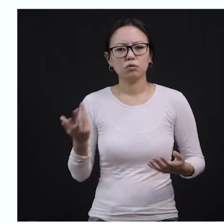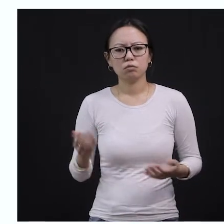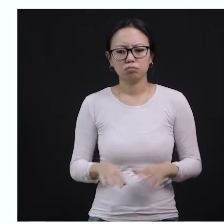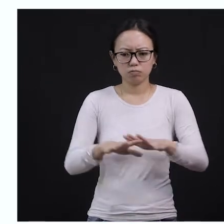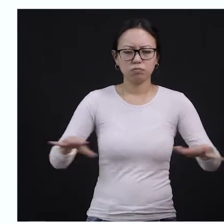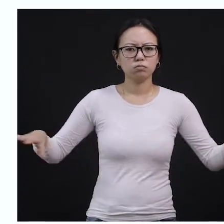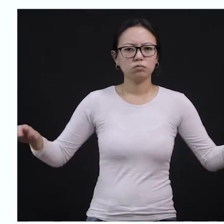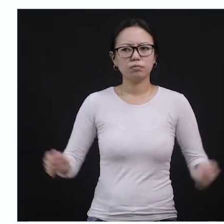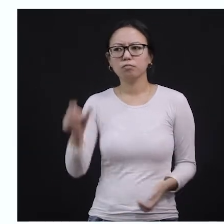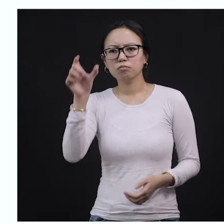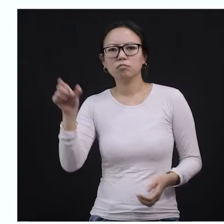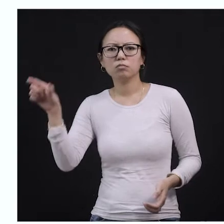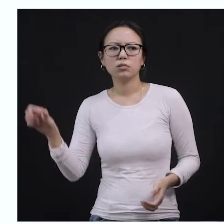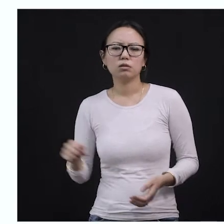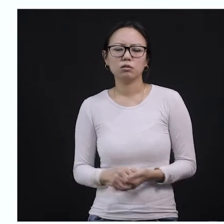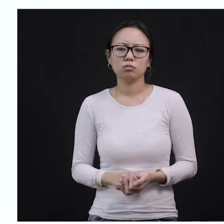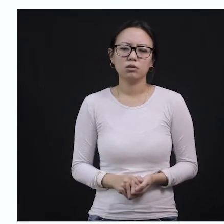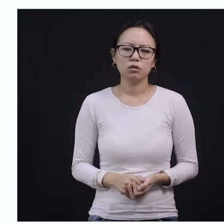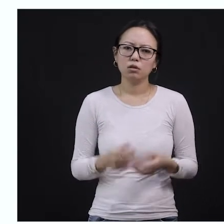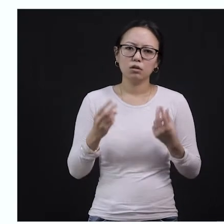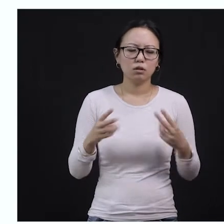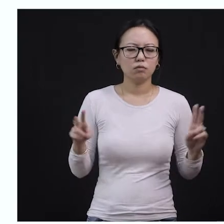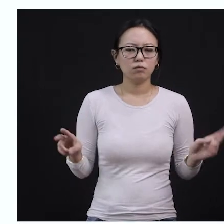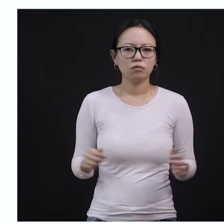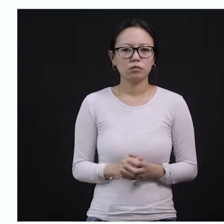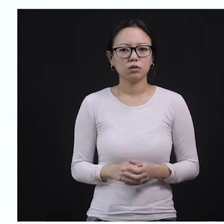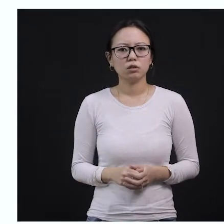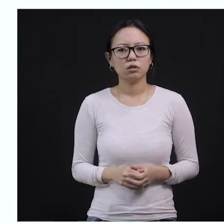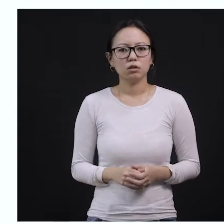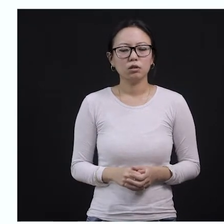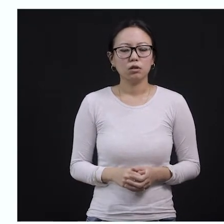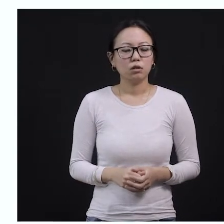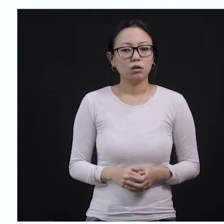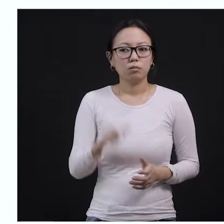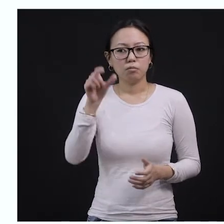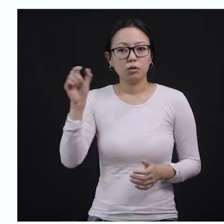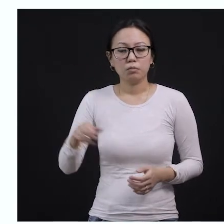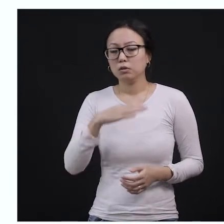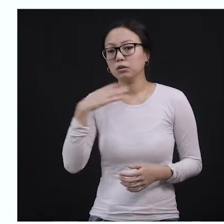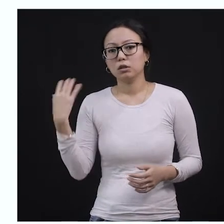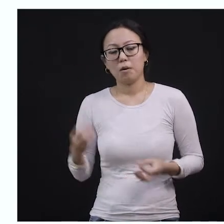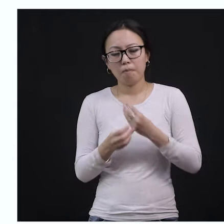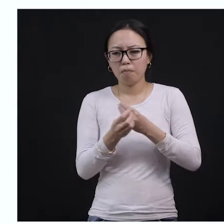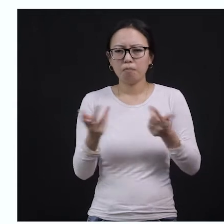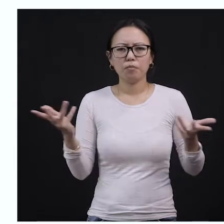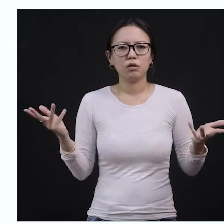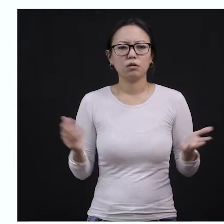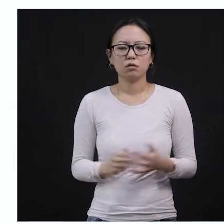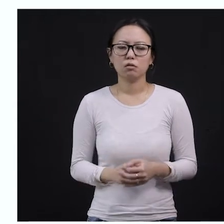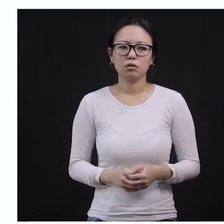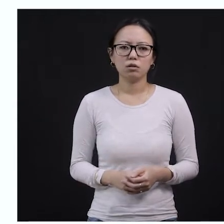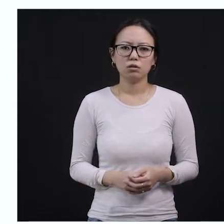people, all right? Also, in many cases, people die during disasters and there is a huge loss,